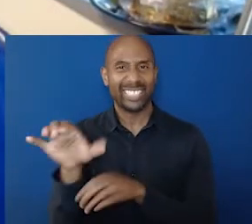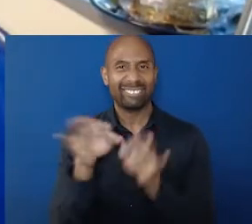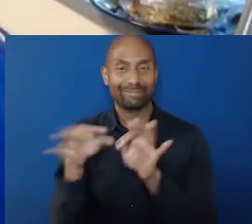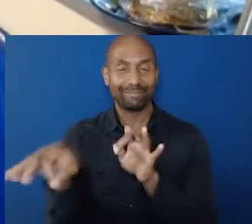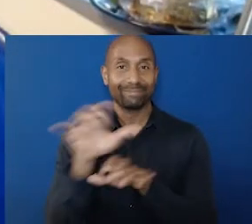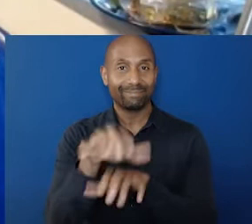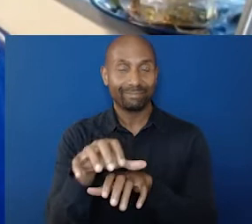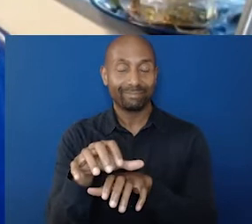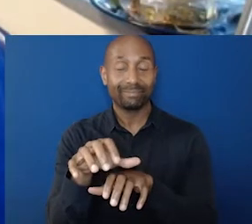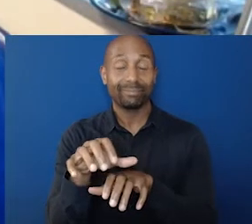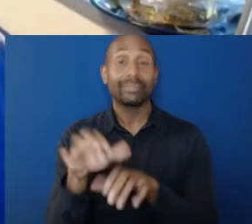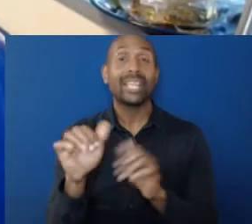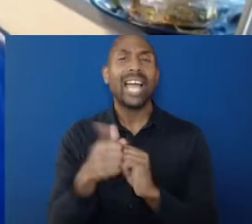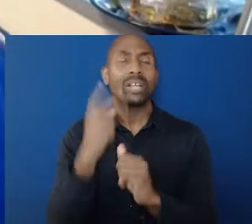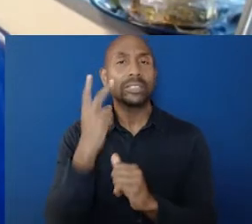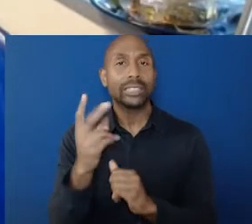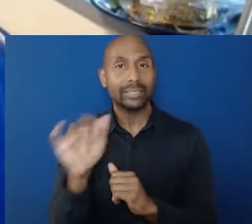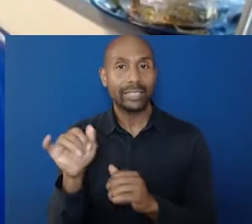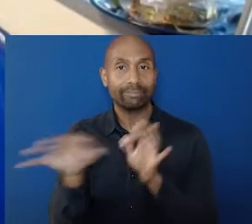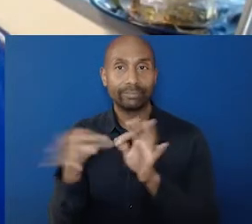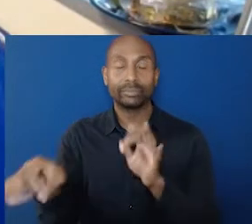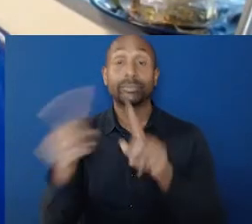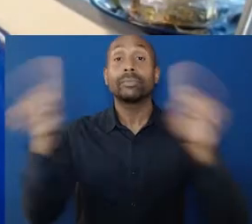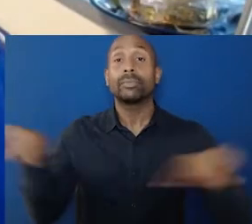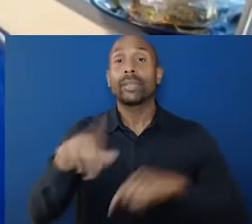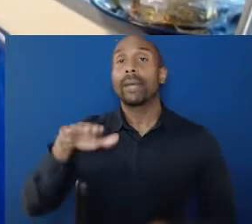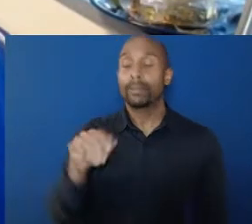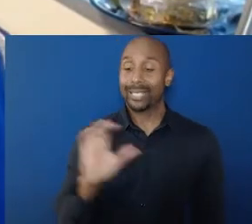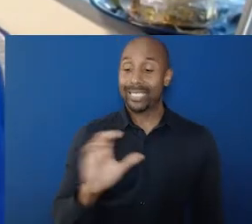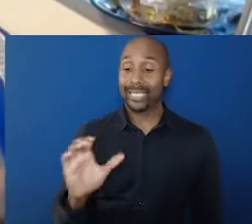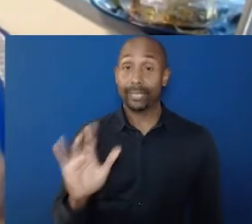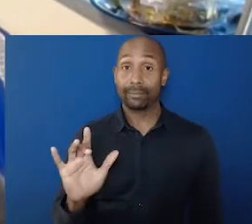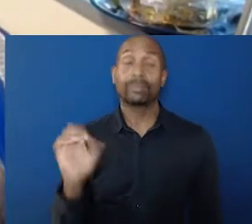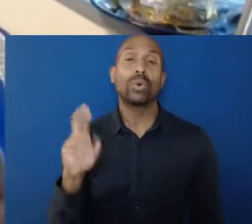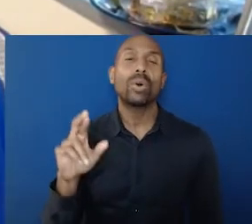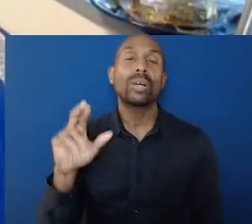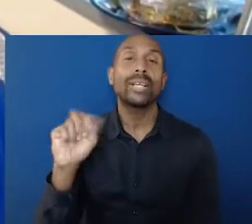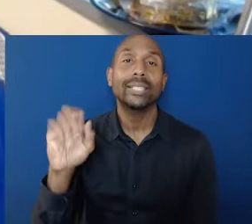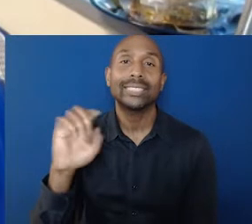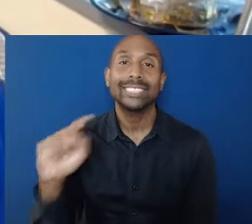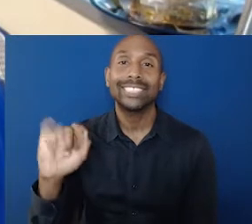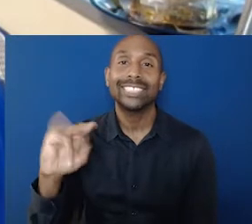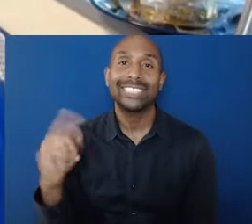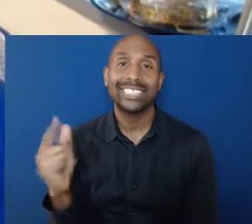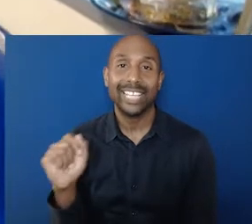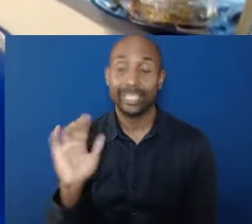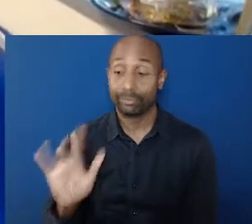the captions, click CC or settings buttons at the bottom of the